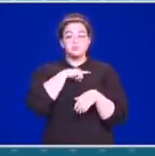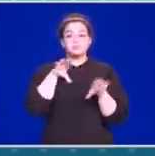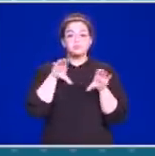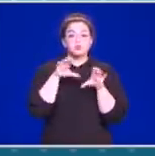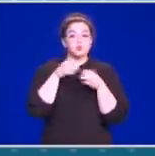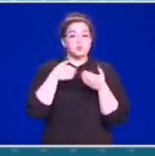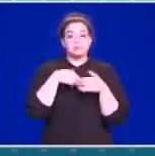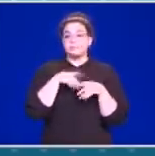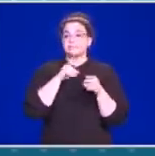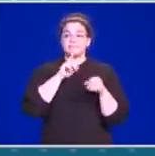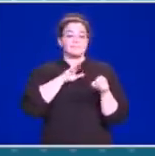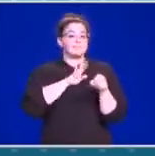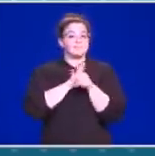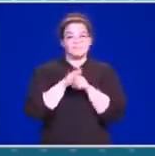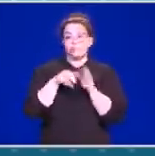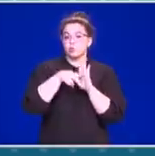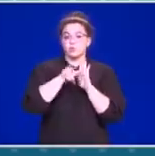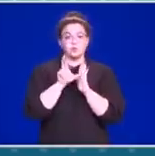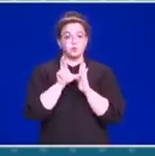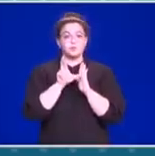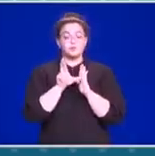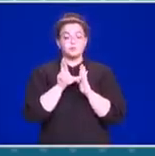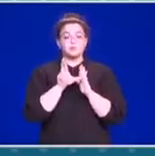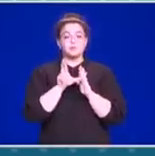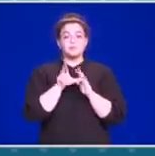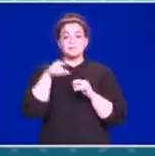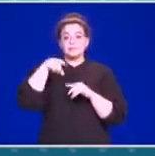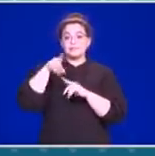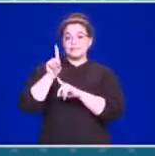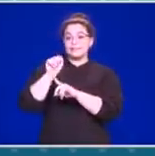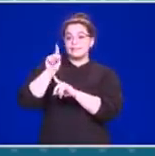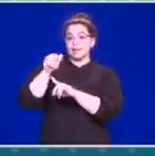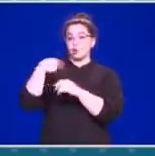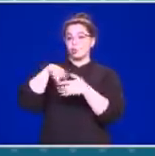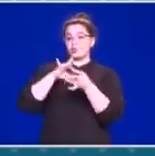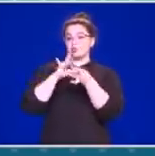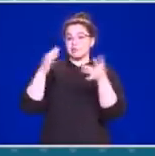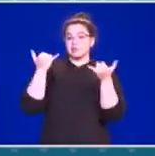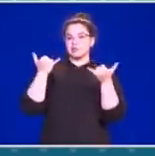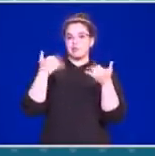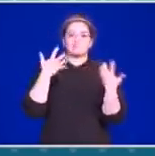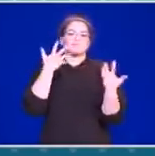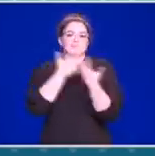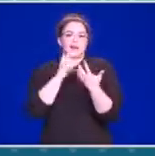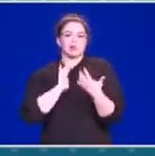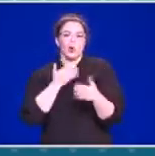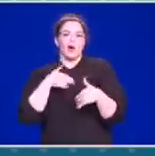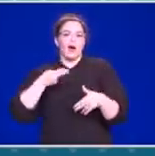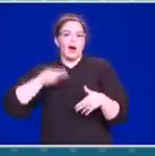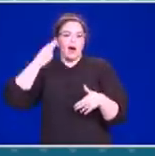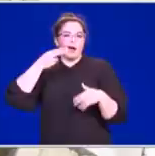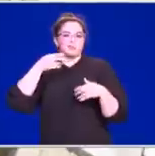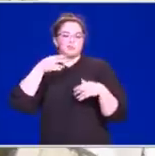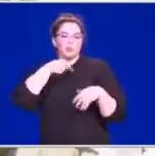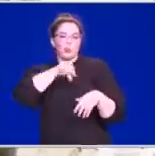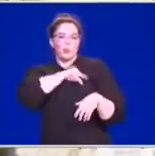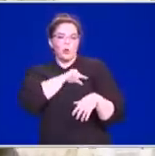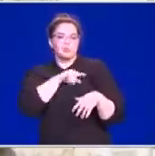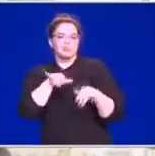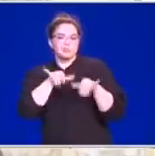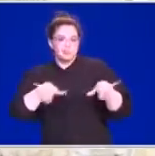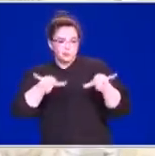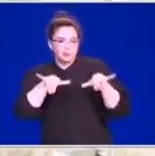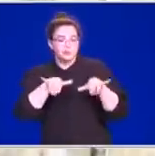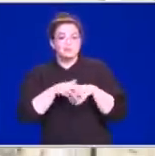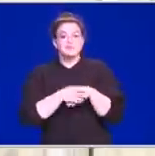comprehensive reviews in recent census history. The data we are releasing today meet our high data quality standards. Finally,